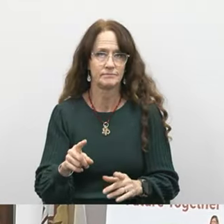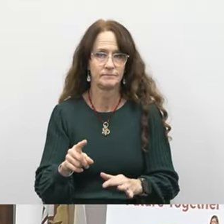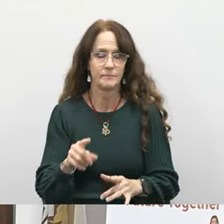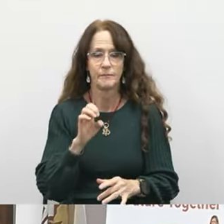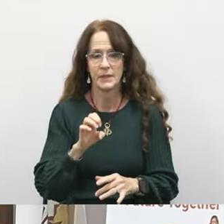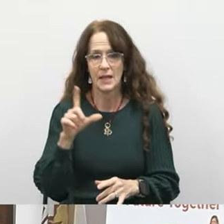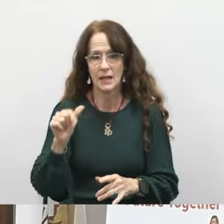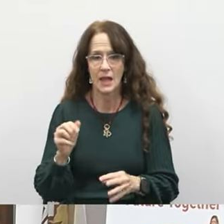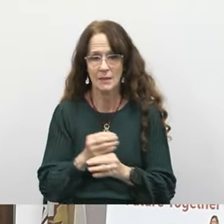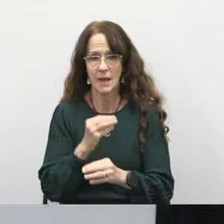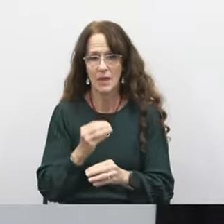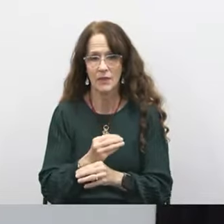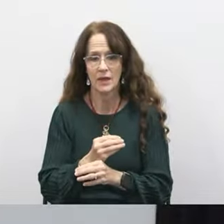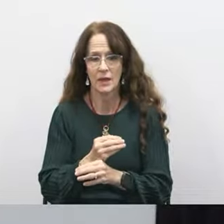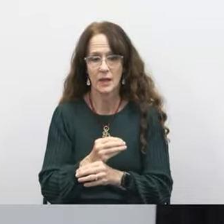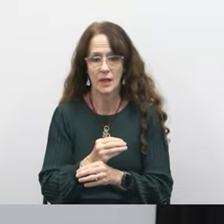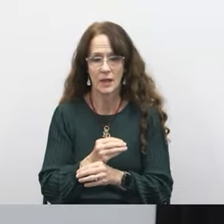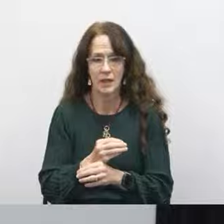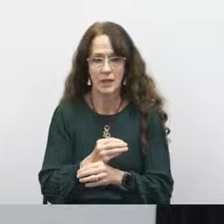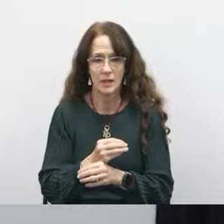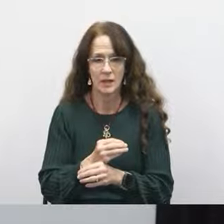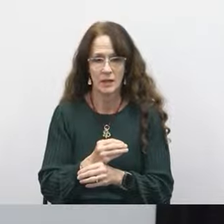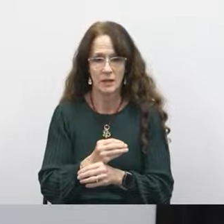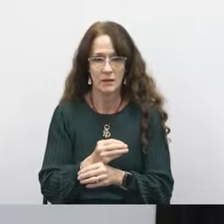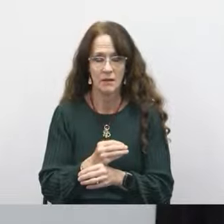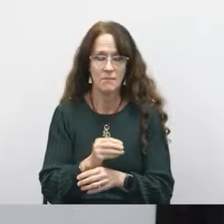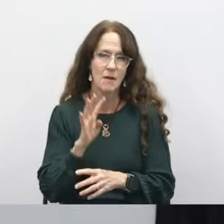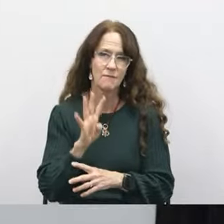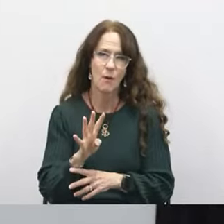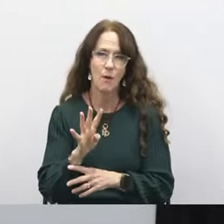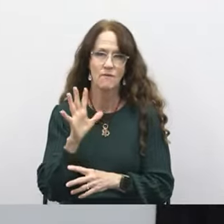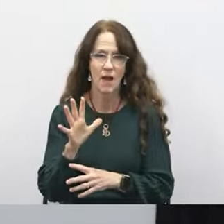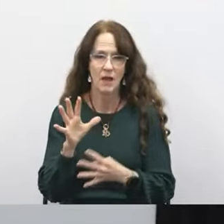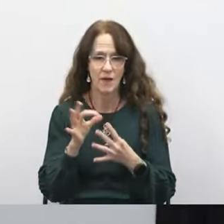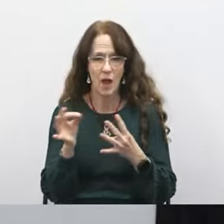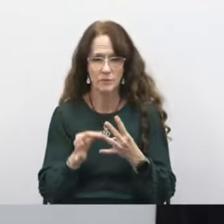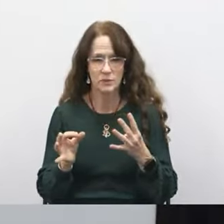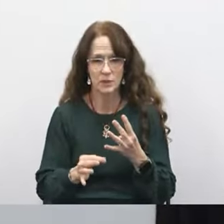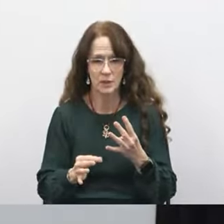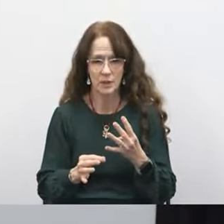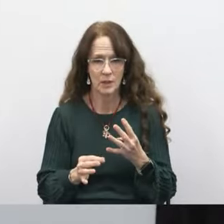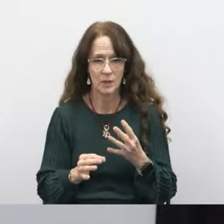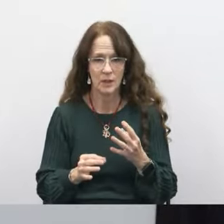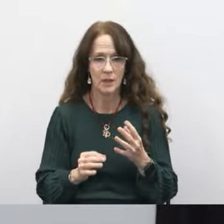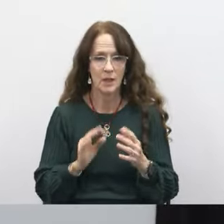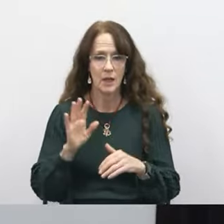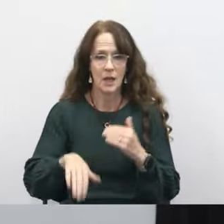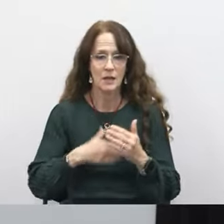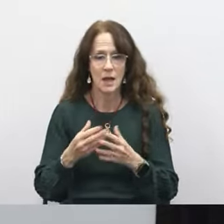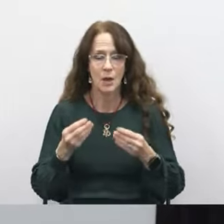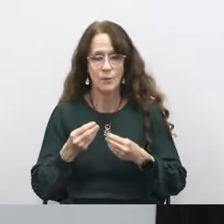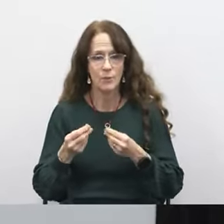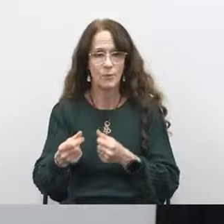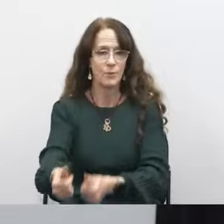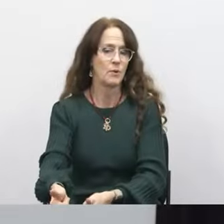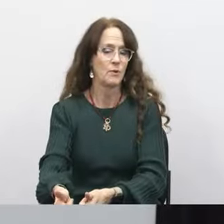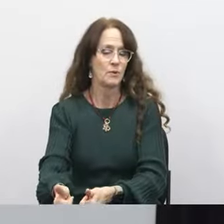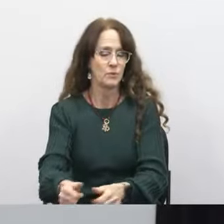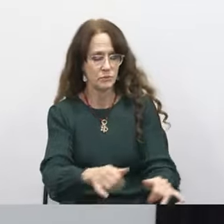ELA and mathematics were up to 4, sometimes 5 optional. So now we have all streamlined across our system